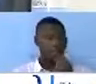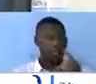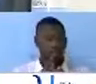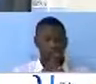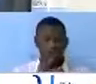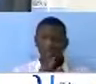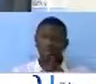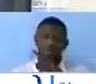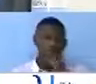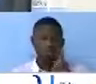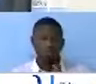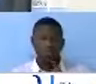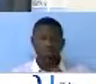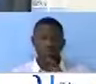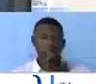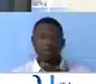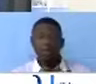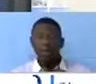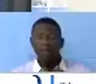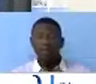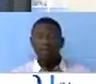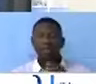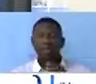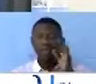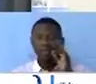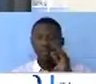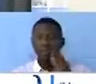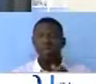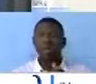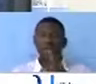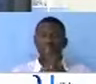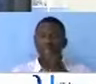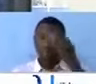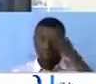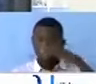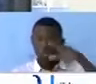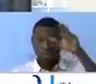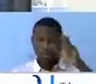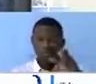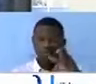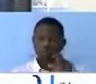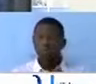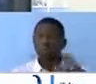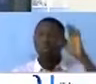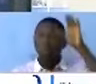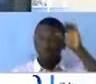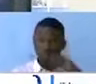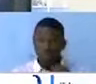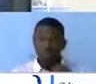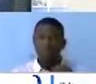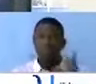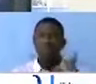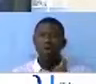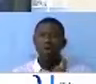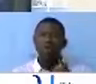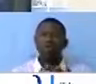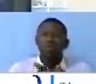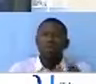questions. You may have an answer that will help the commission to understand why certain actions happened or did not